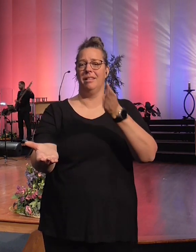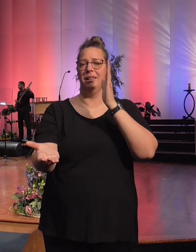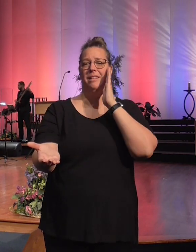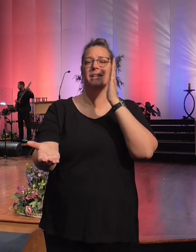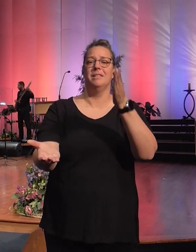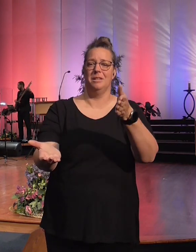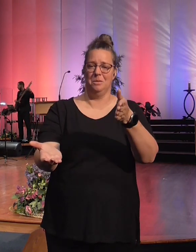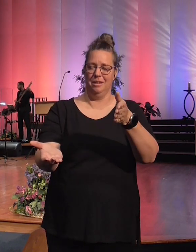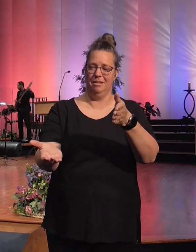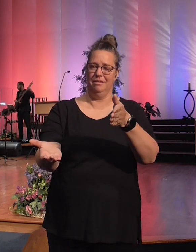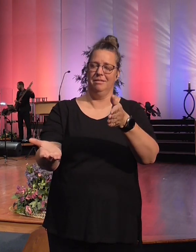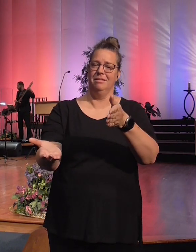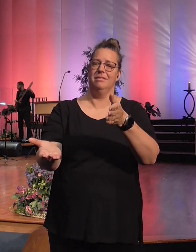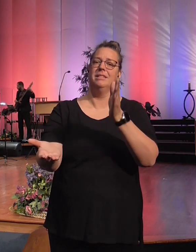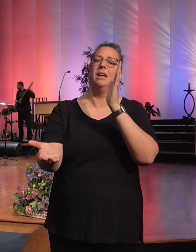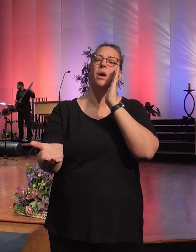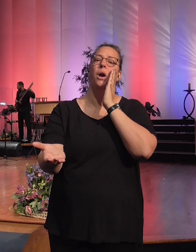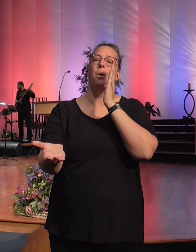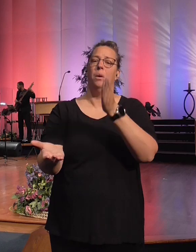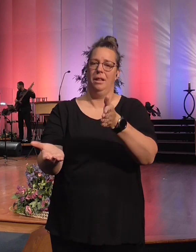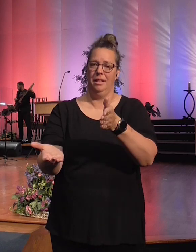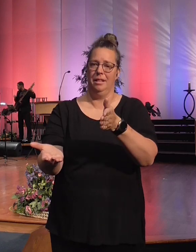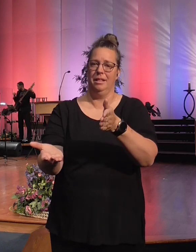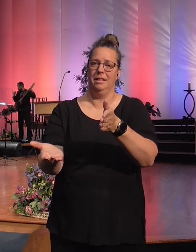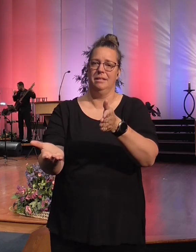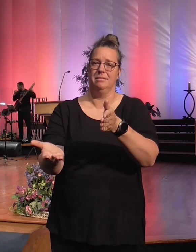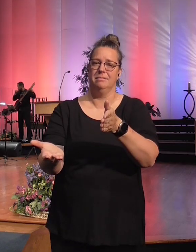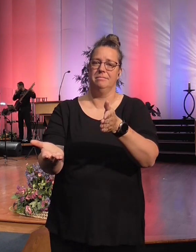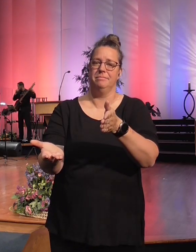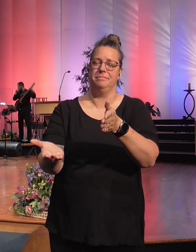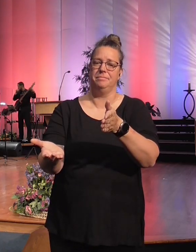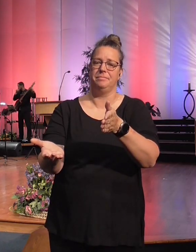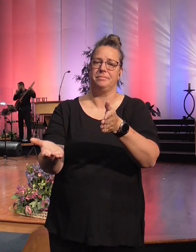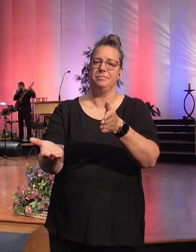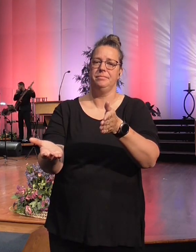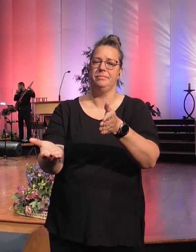will be, I will be.